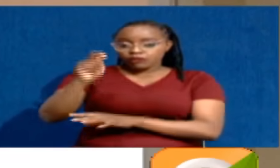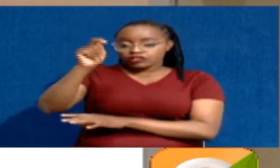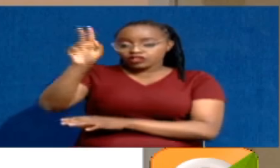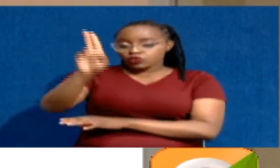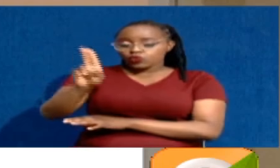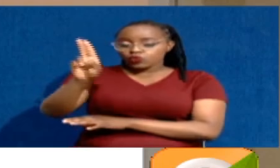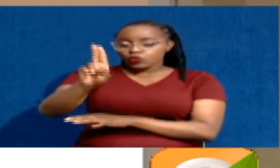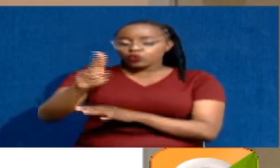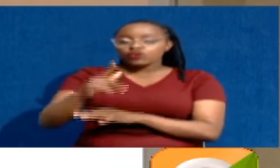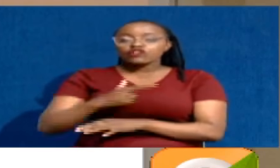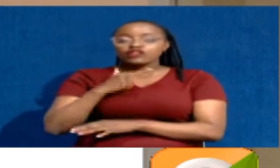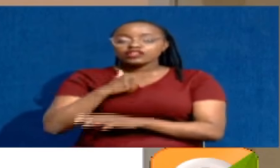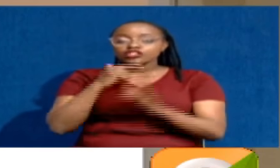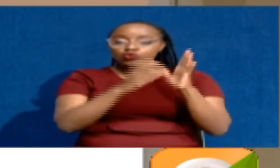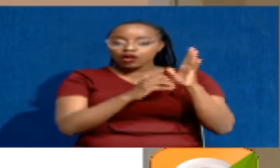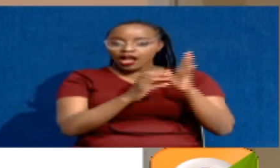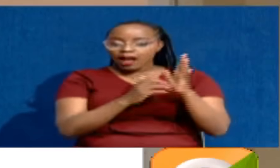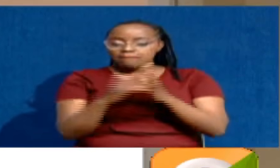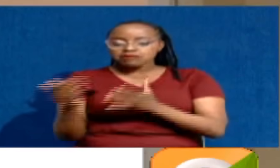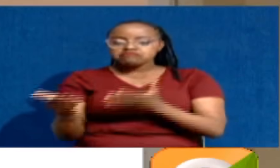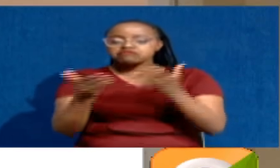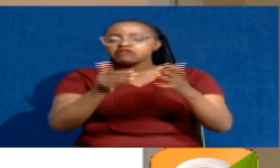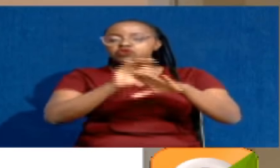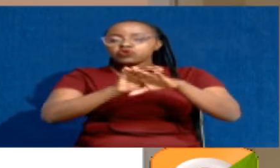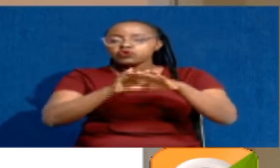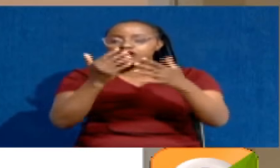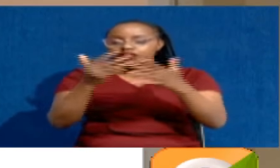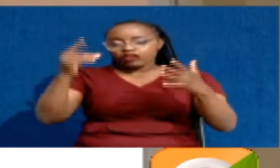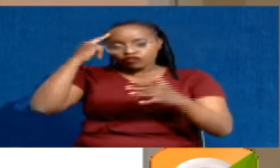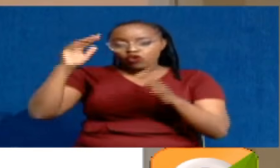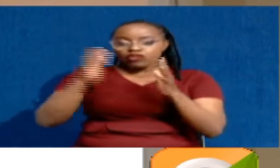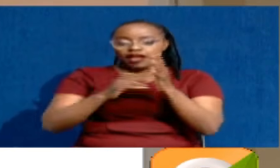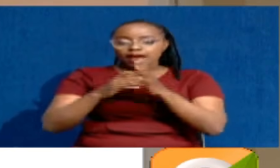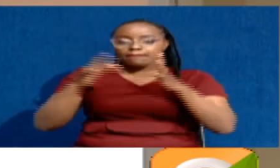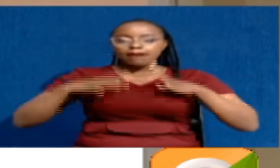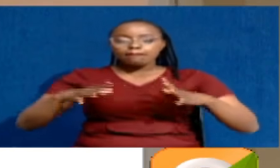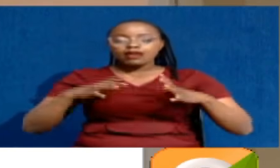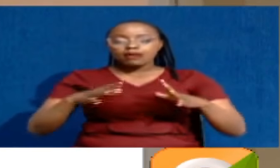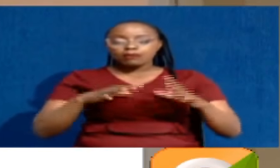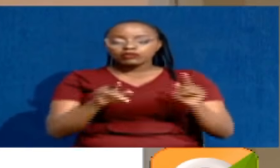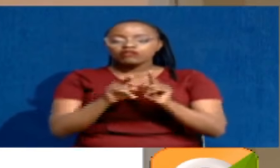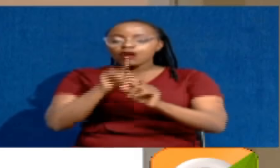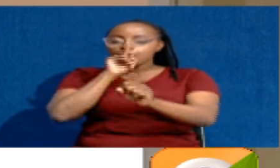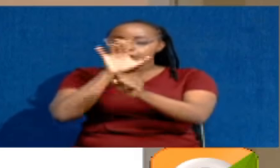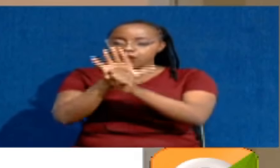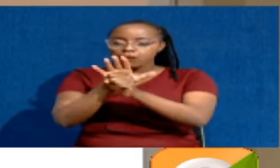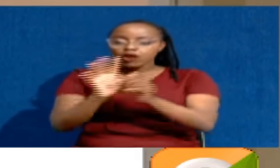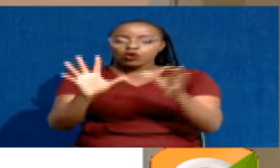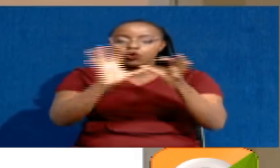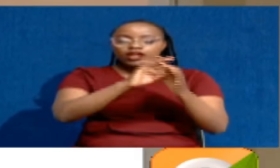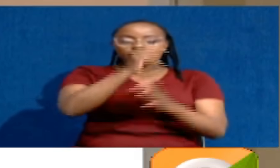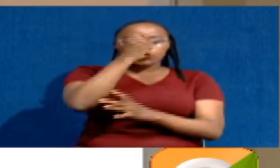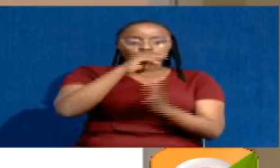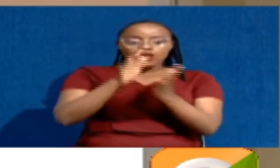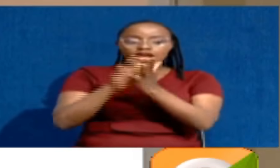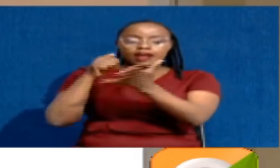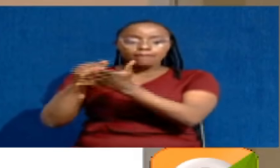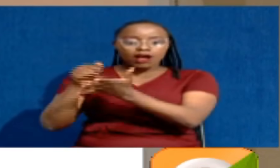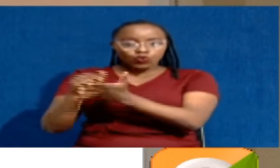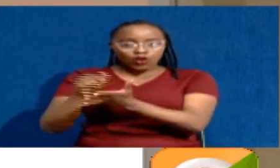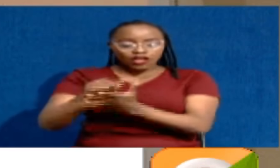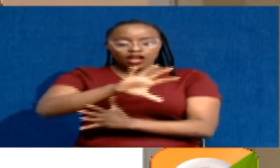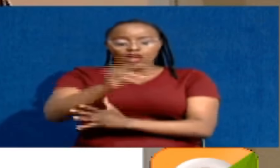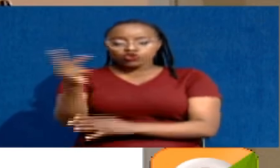Ukambani tour brought good tidings for the Ukambani people with a pledge to connect Kitui and Makueni counties through